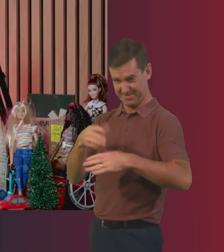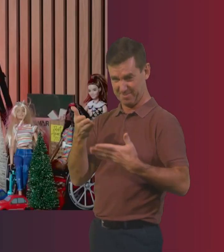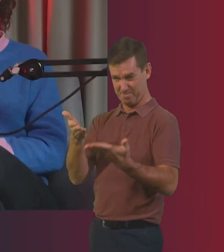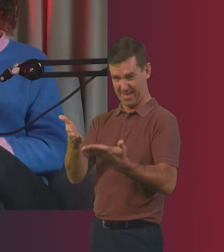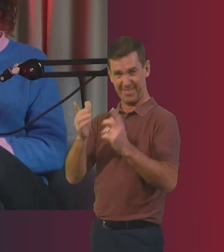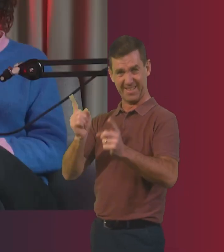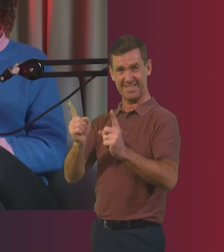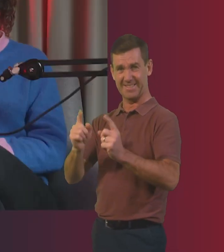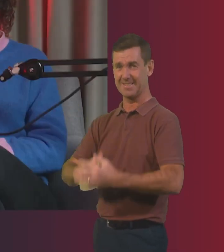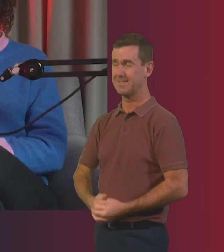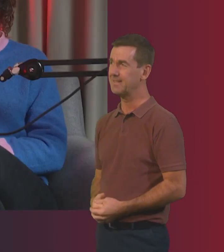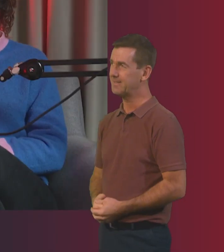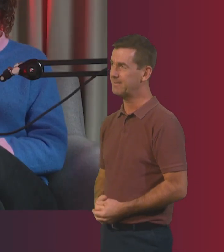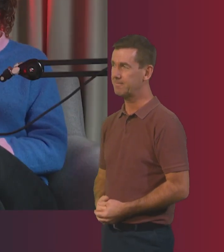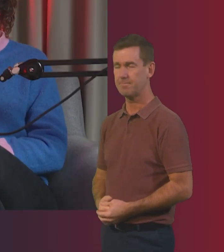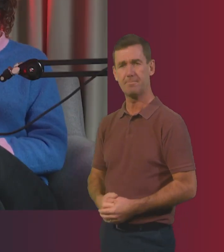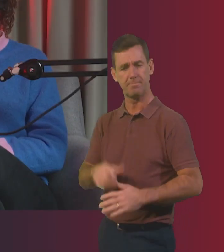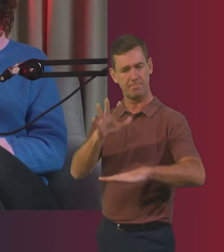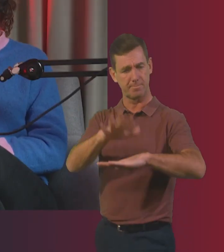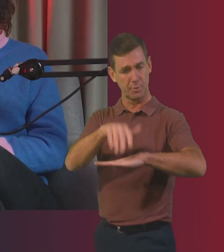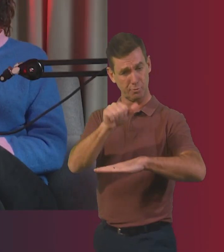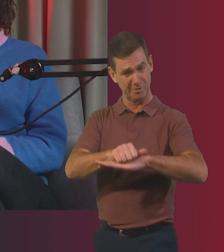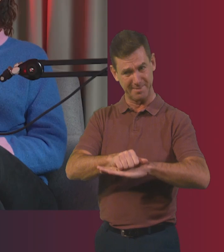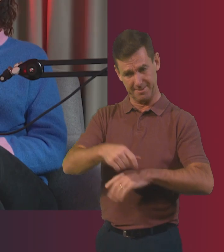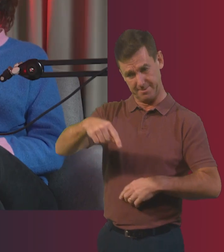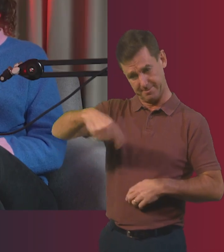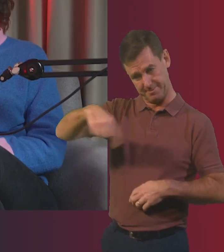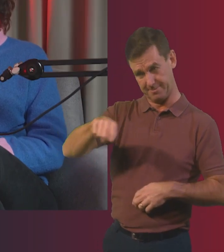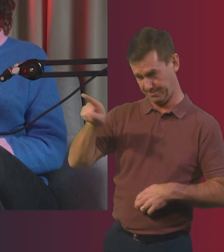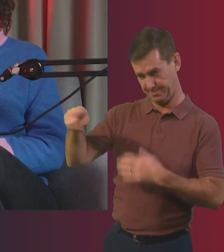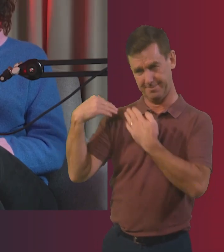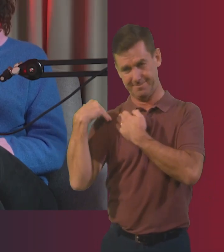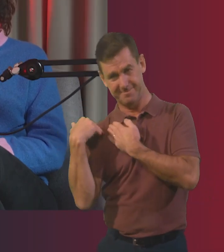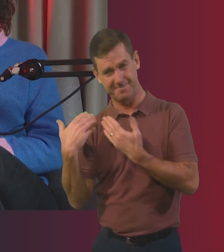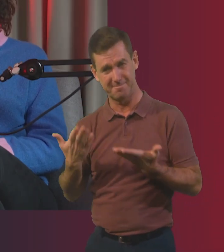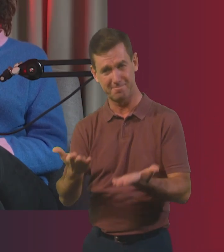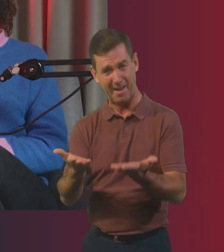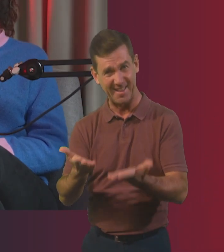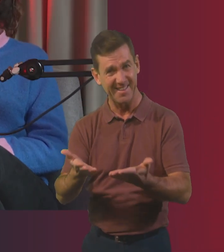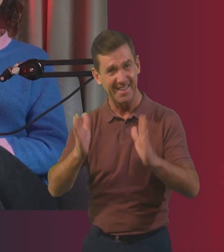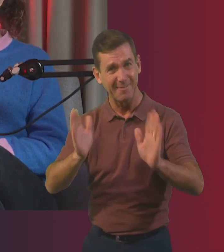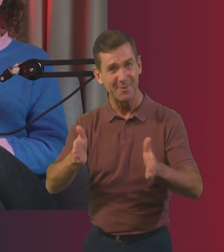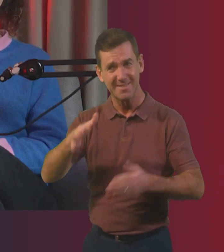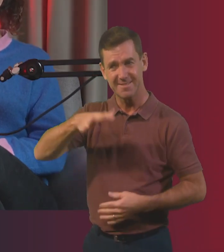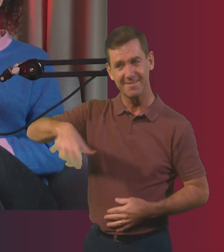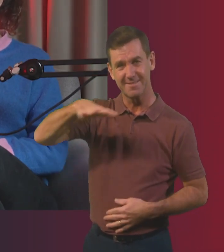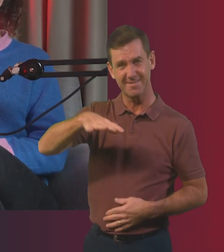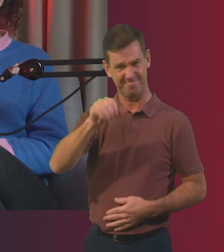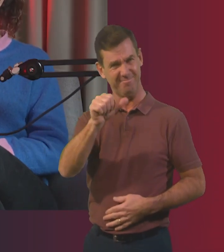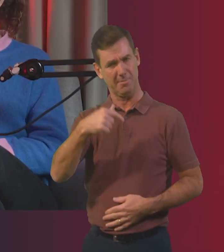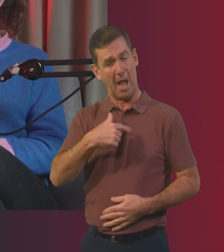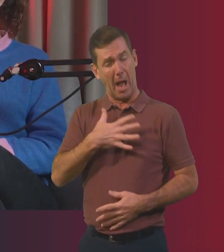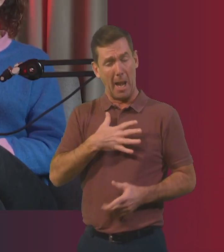So does that mean that Christmas baking is going to fall on you? Probably. Yeah. I like to cook as